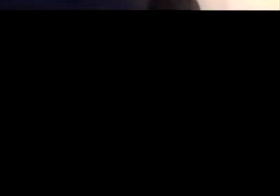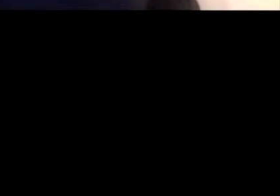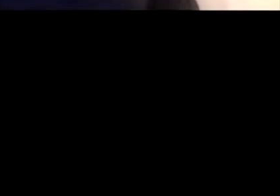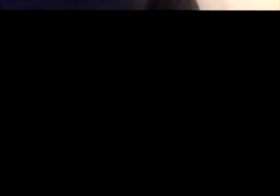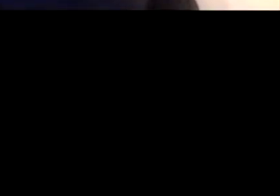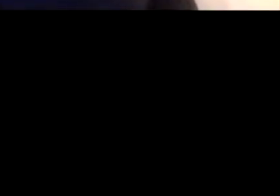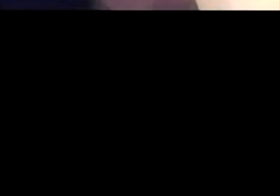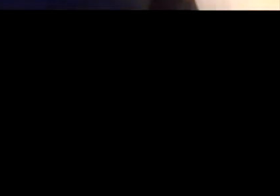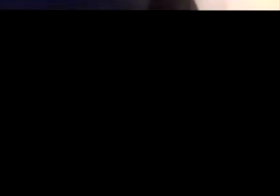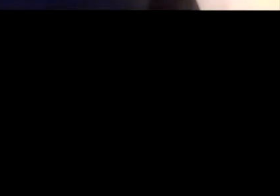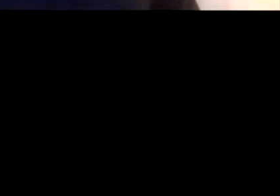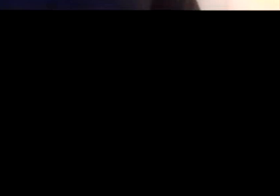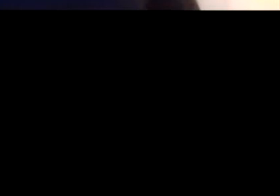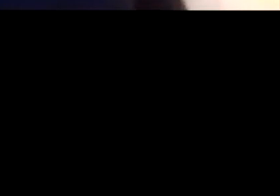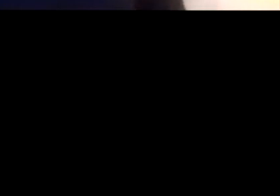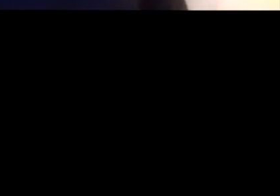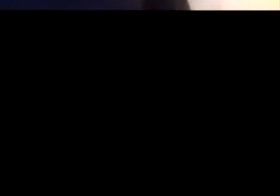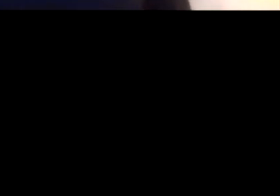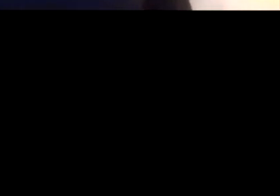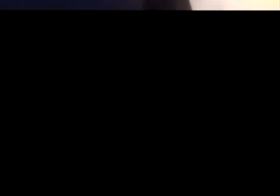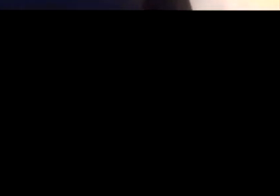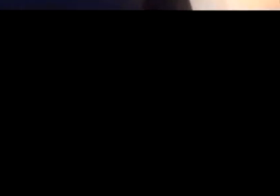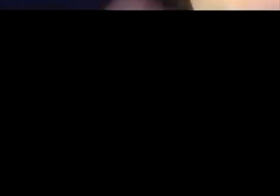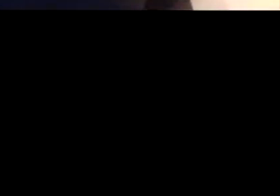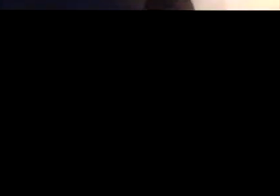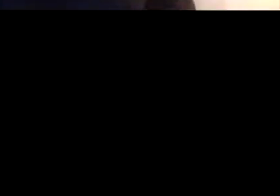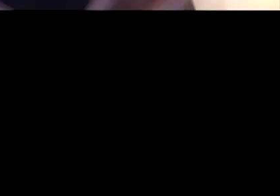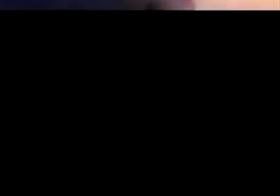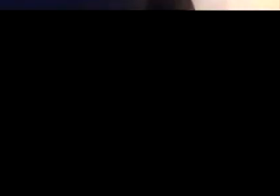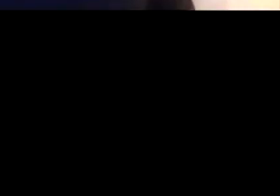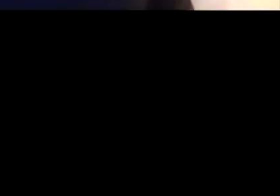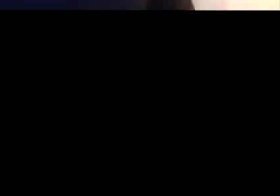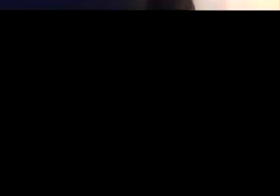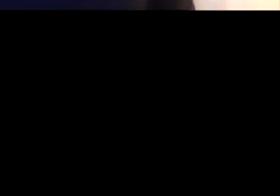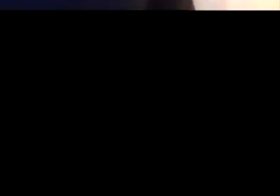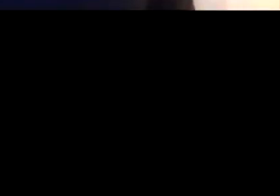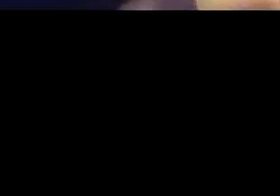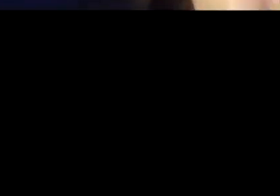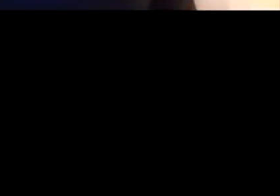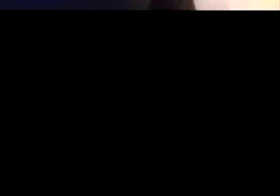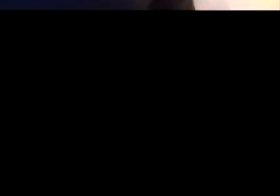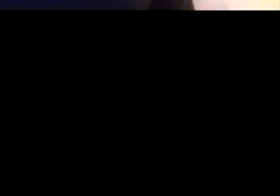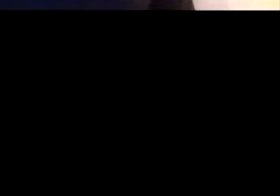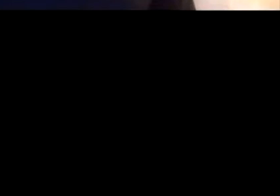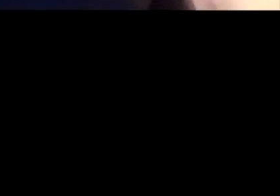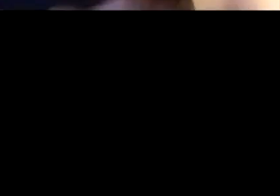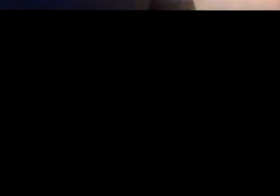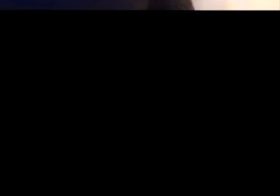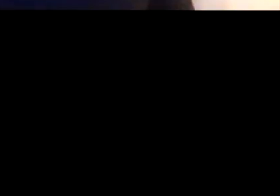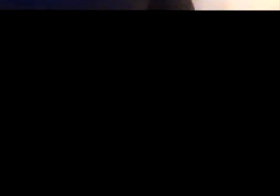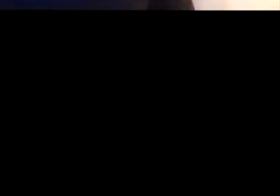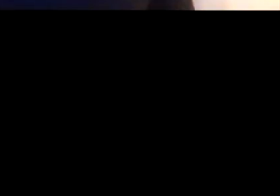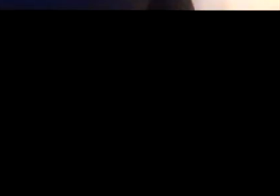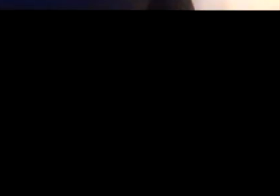going to hear from two folks with the campaign. They're going to do a quick presentation. Then I'll ask them questions, and there'll be time